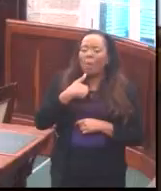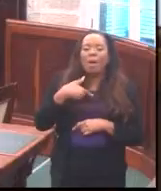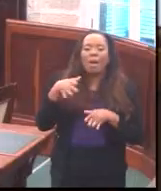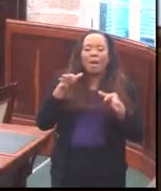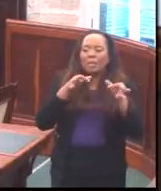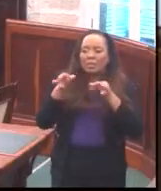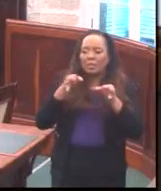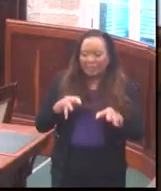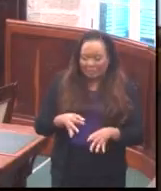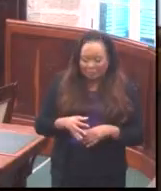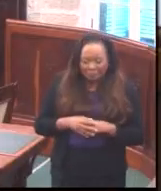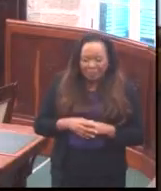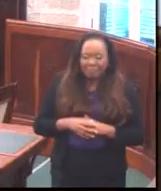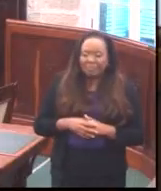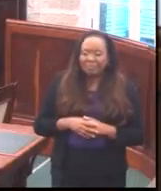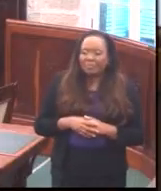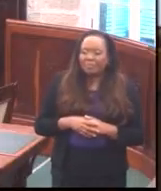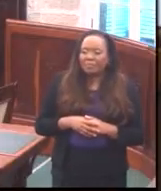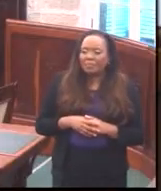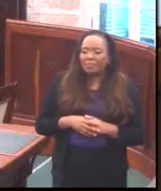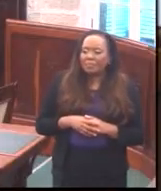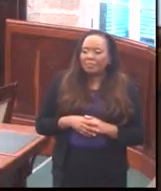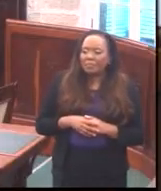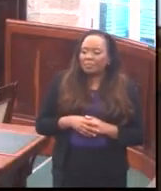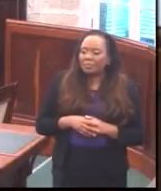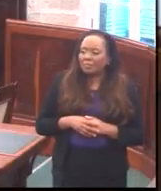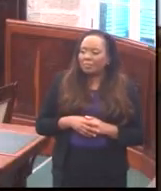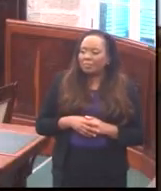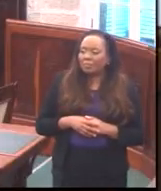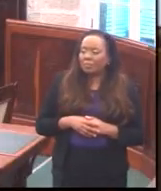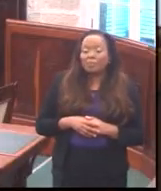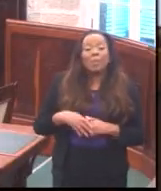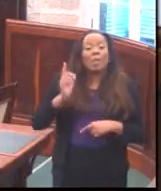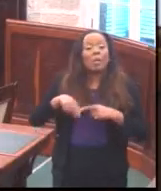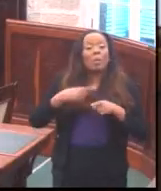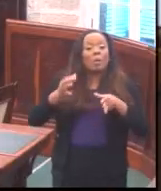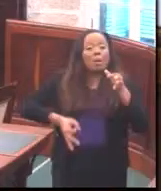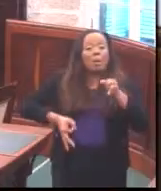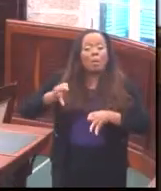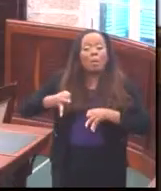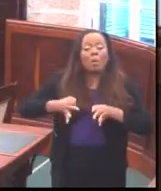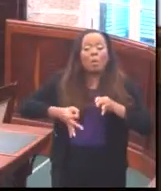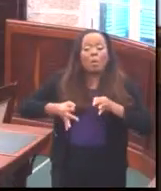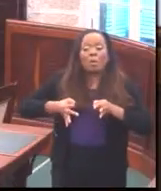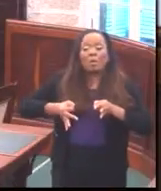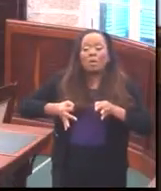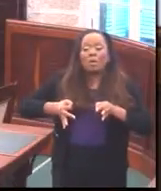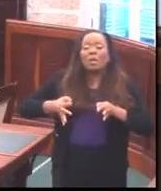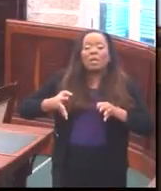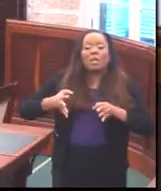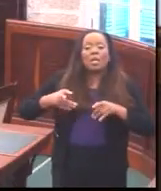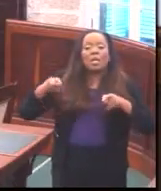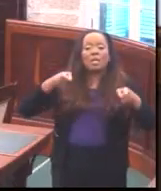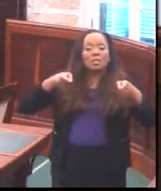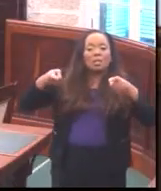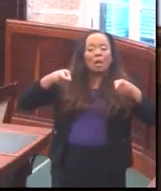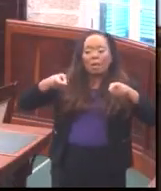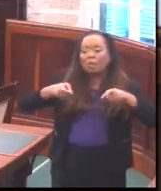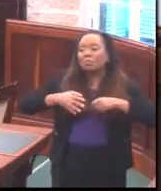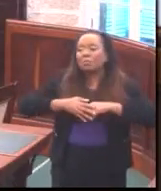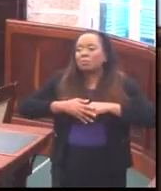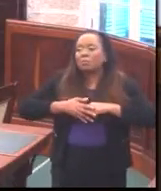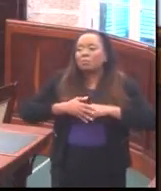in law. When a court is overseeing something, sir, the court ought to have what we